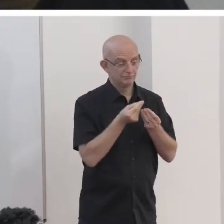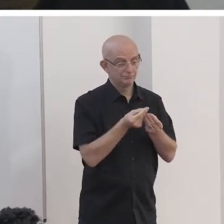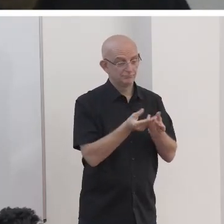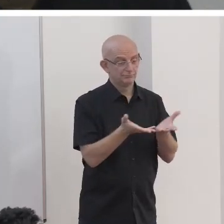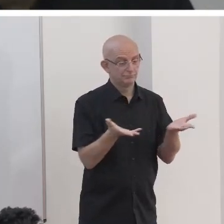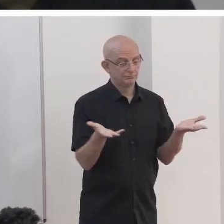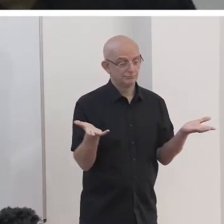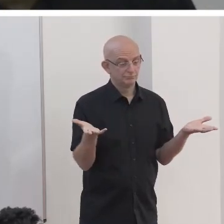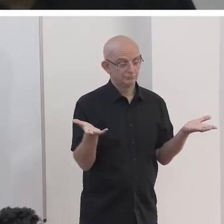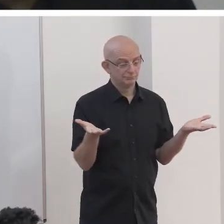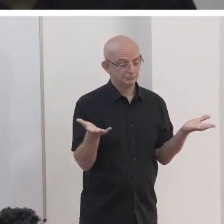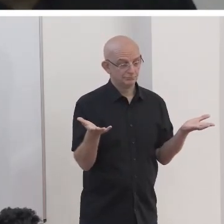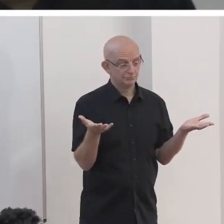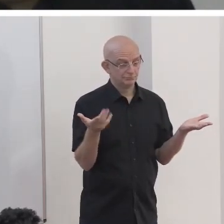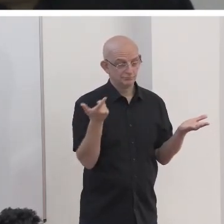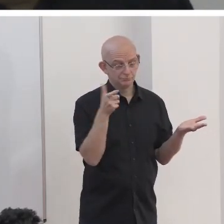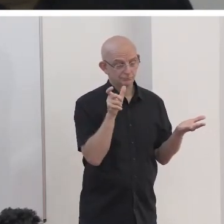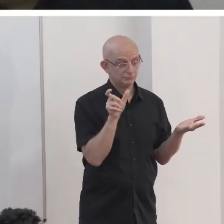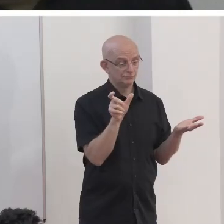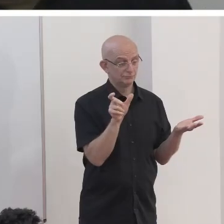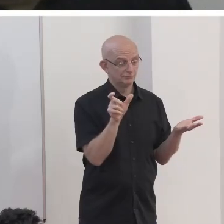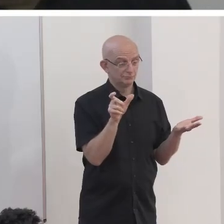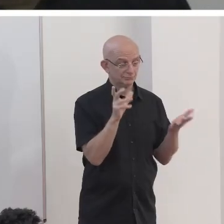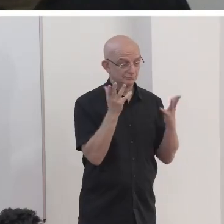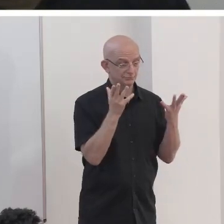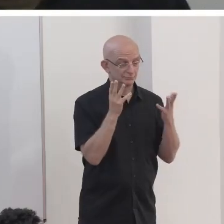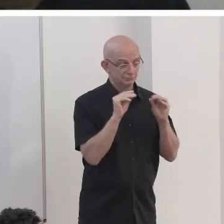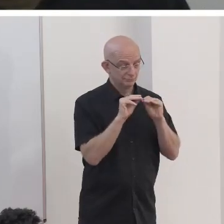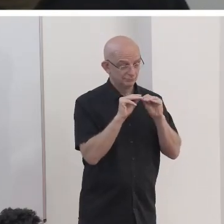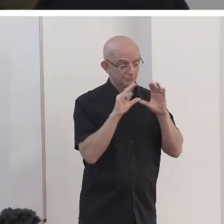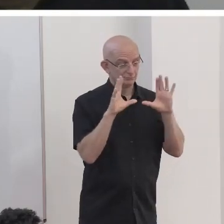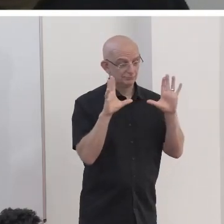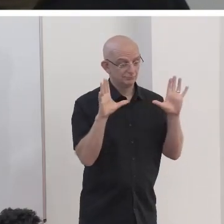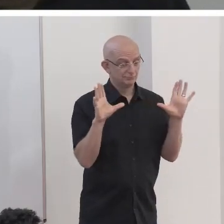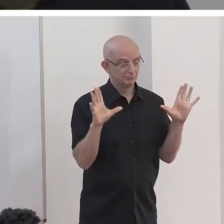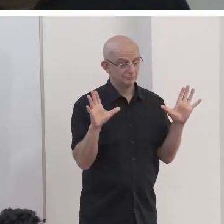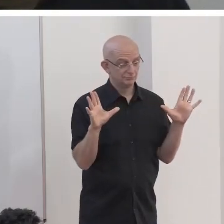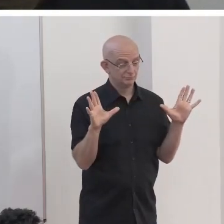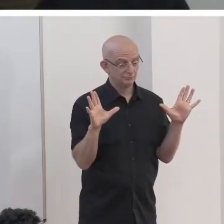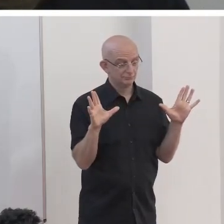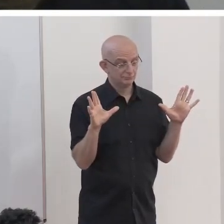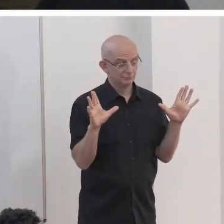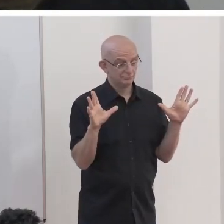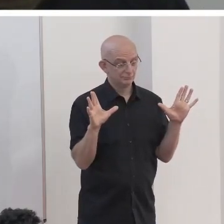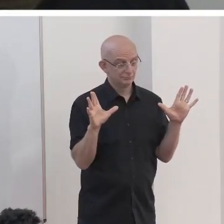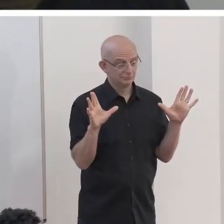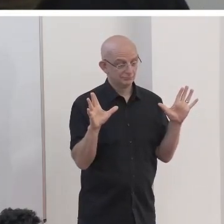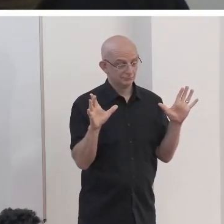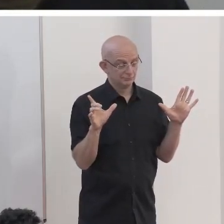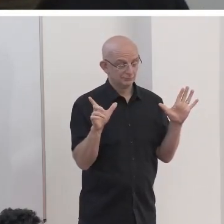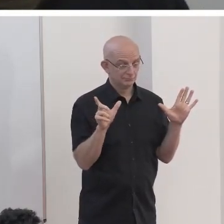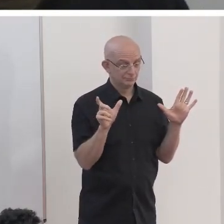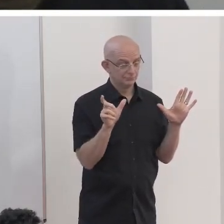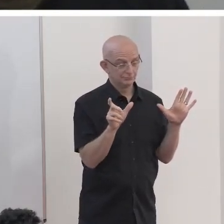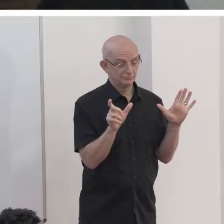that bird is completely injured. Why it is injured? Because hunter, he has hunted and it